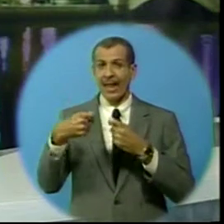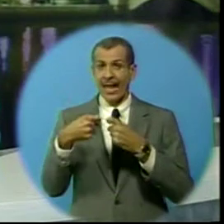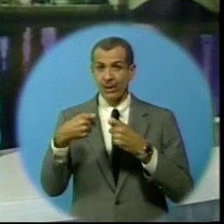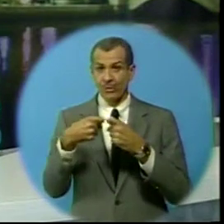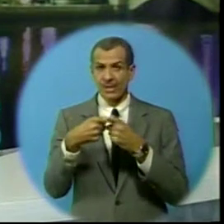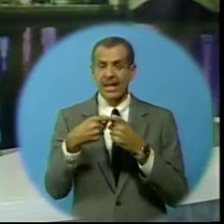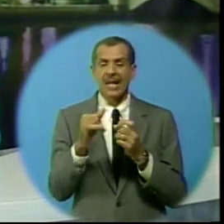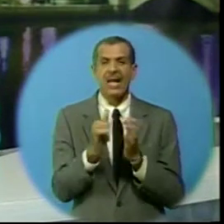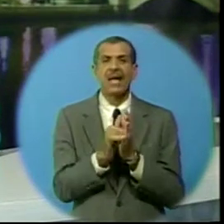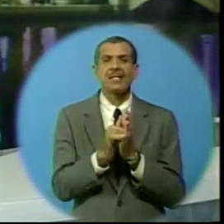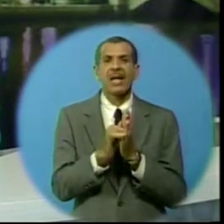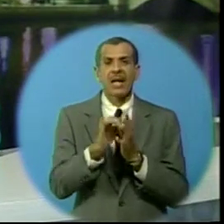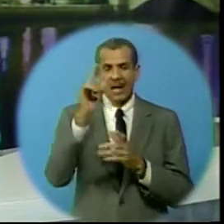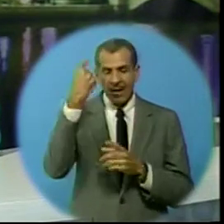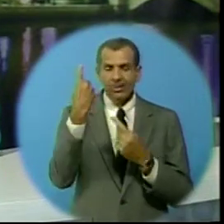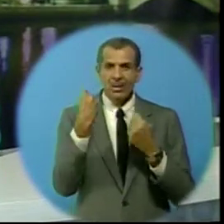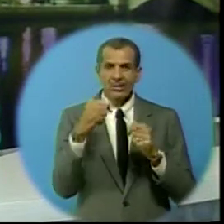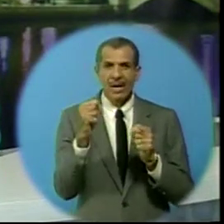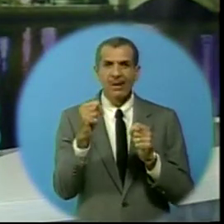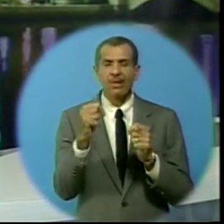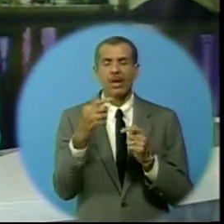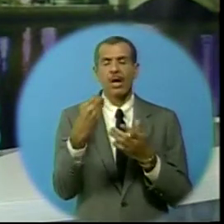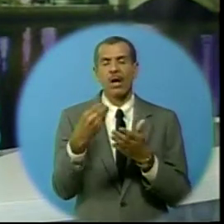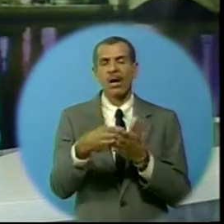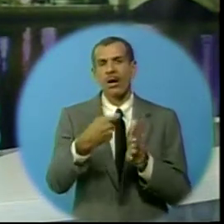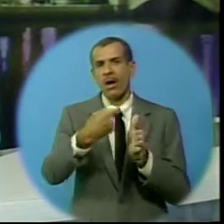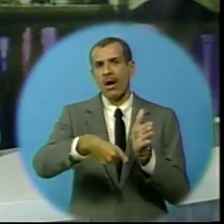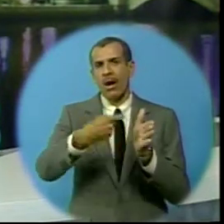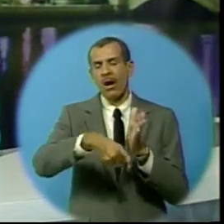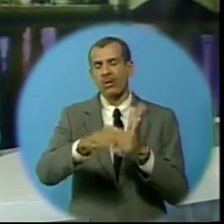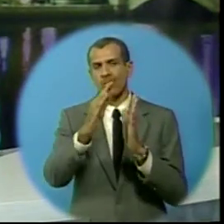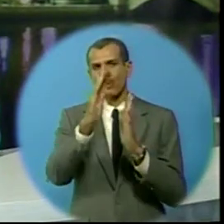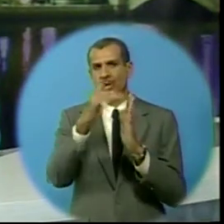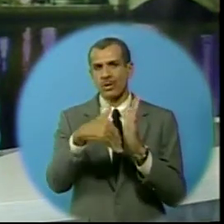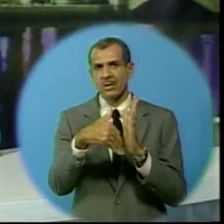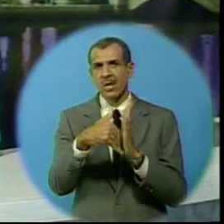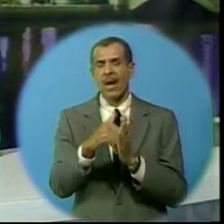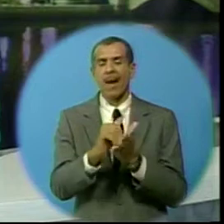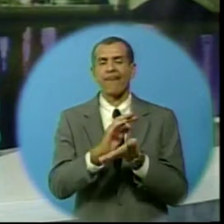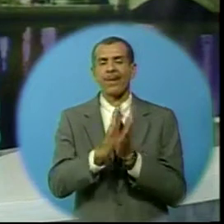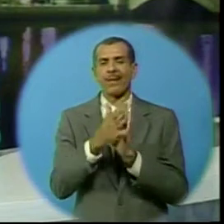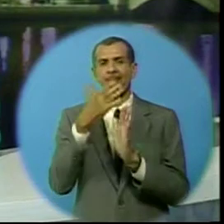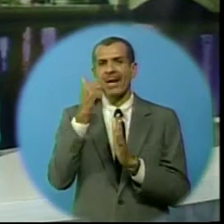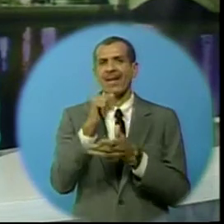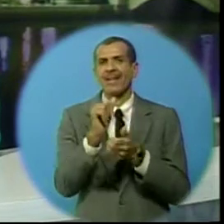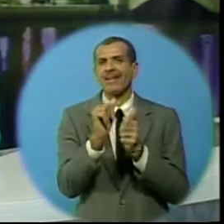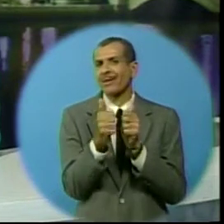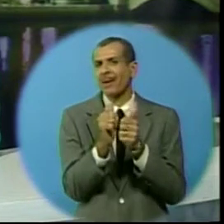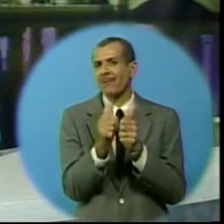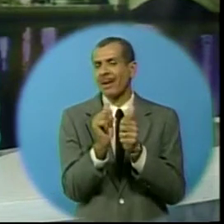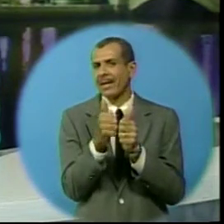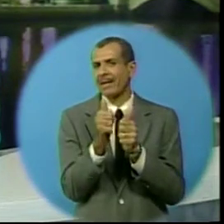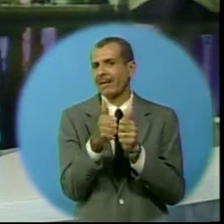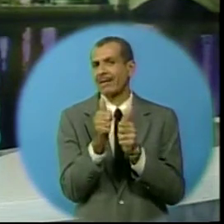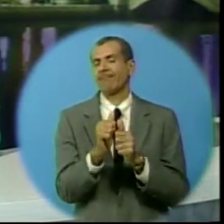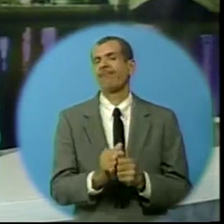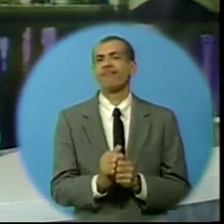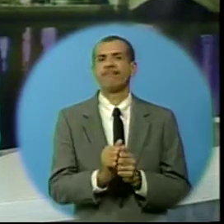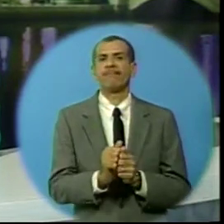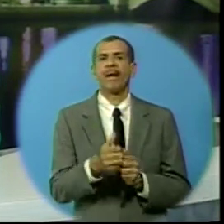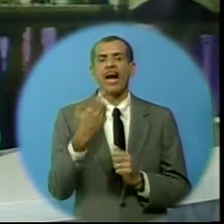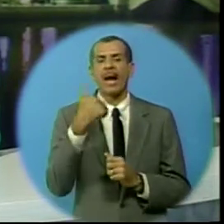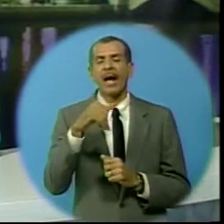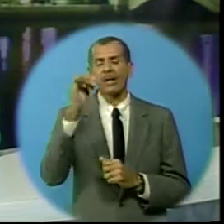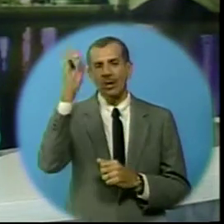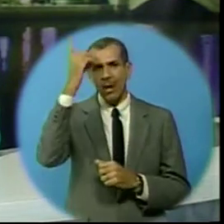effort by government to help them reduce the cost of doing business and become more competitive. Industry Minister Donville Innes spoke